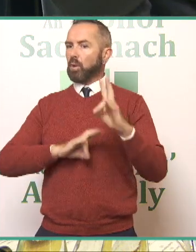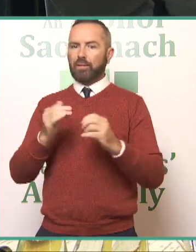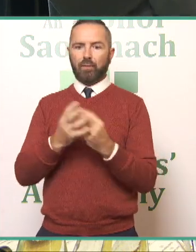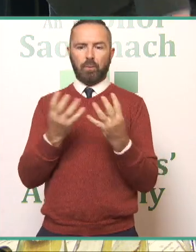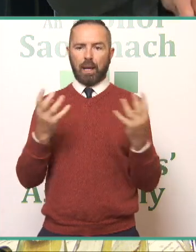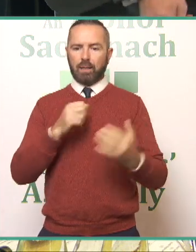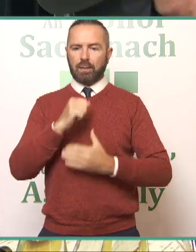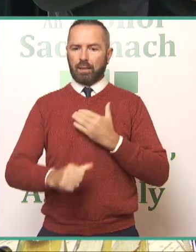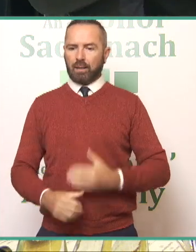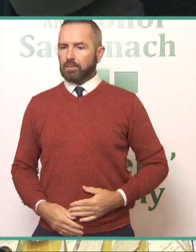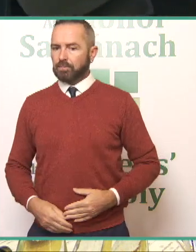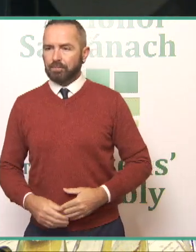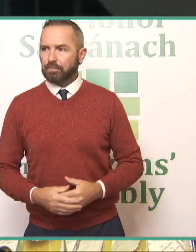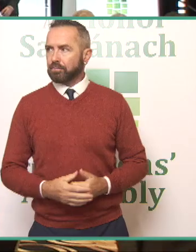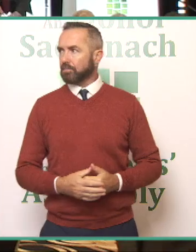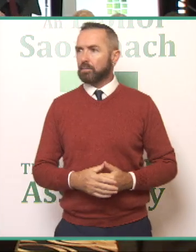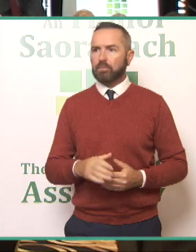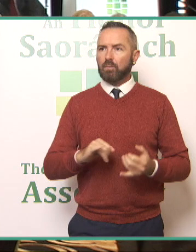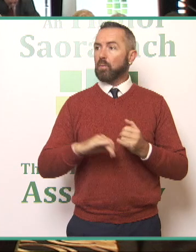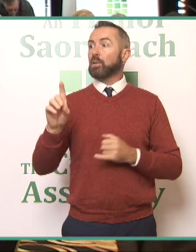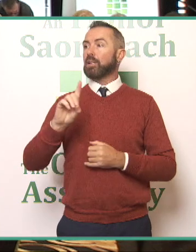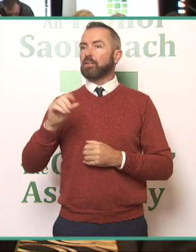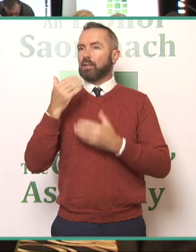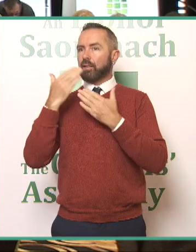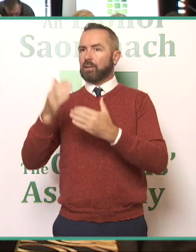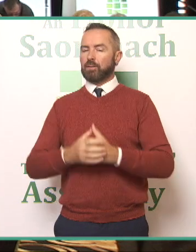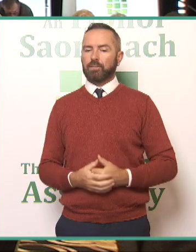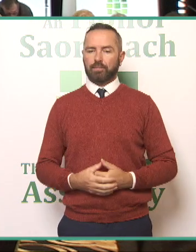Not a lot of... Okay. David, thank you.